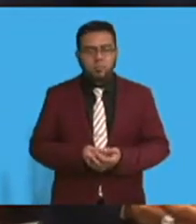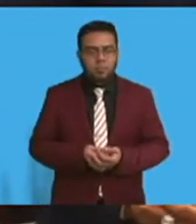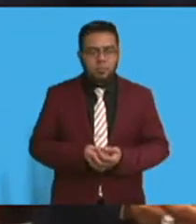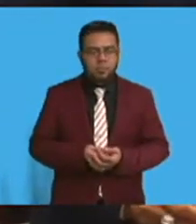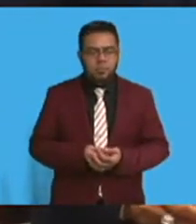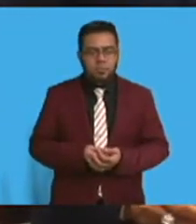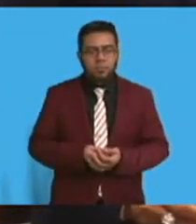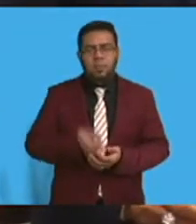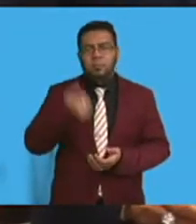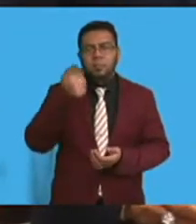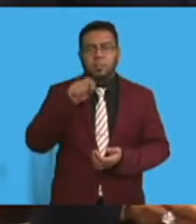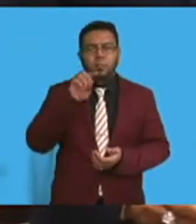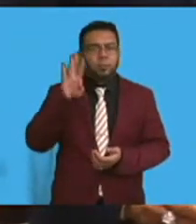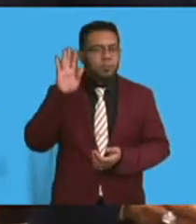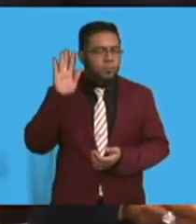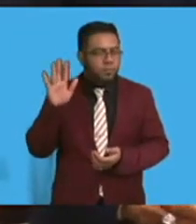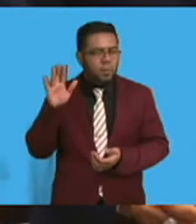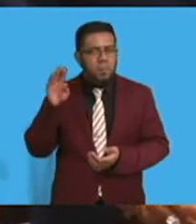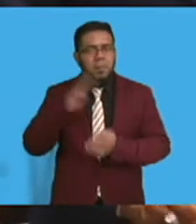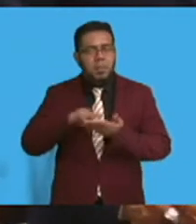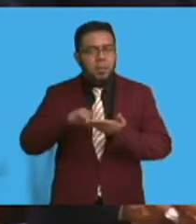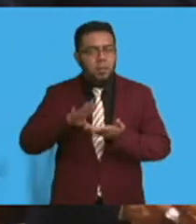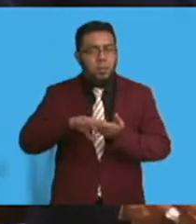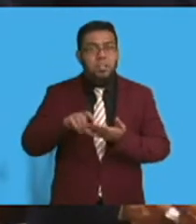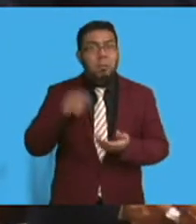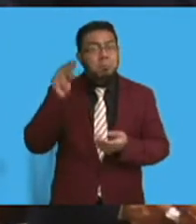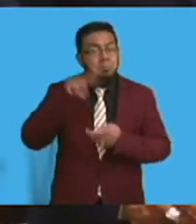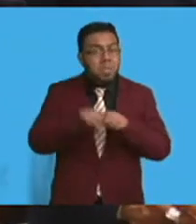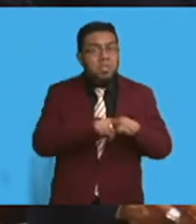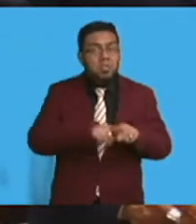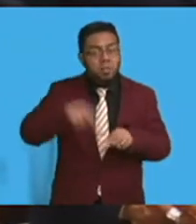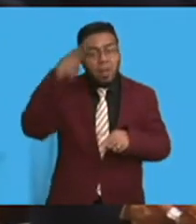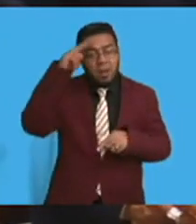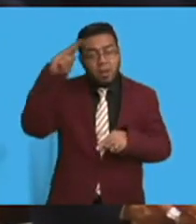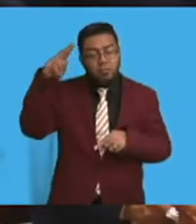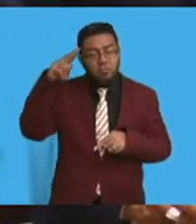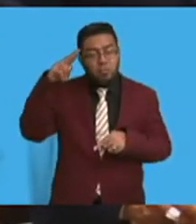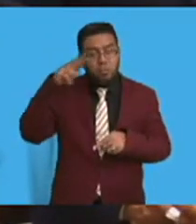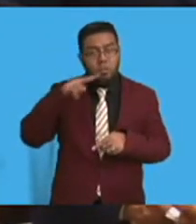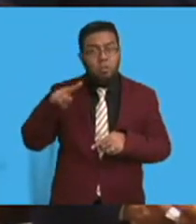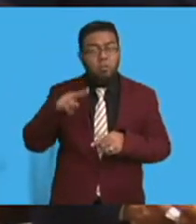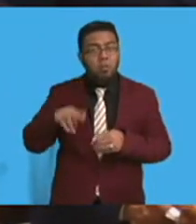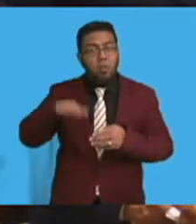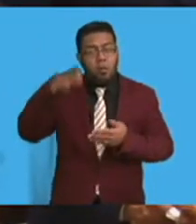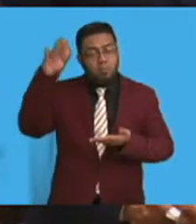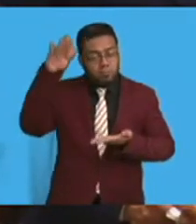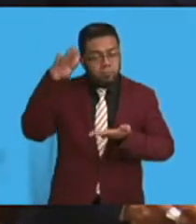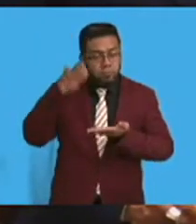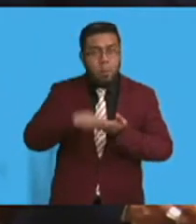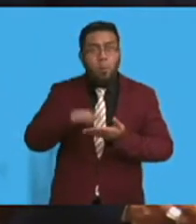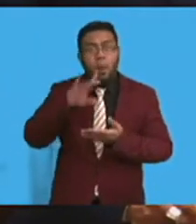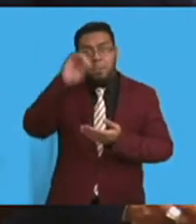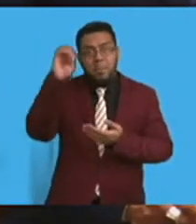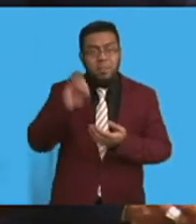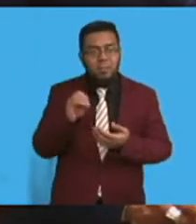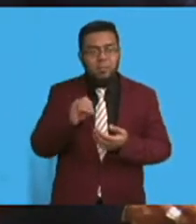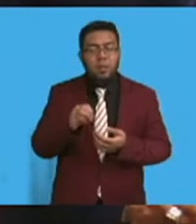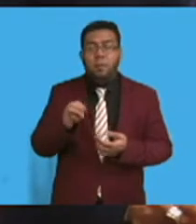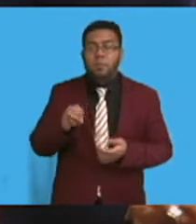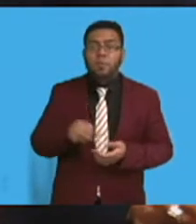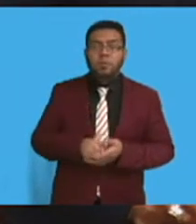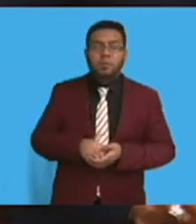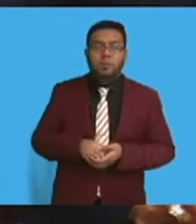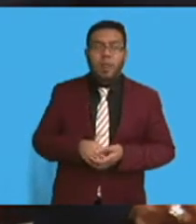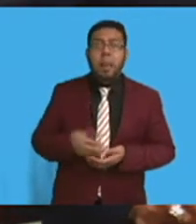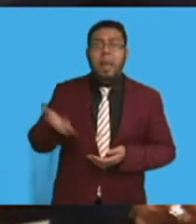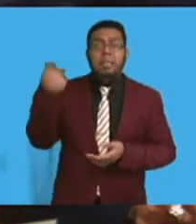in expenditure. That means we brought our national deficit down by a full percentage point from last year to 3.5% this year. In other